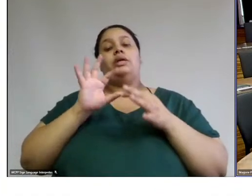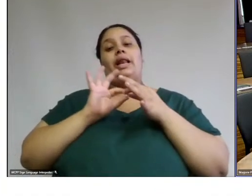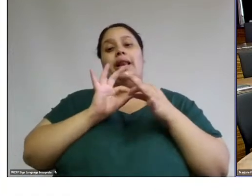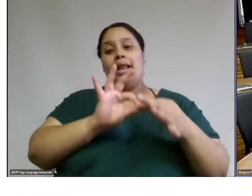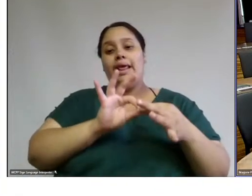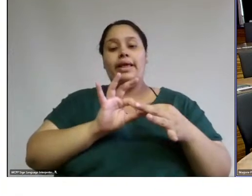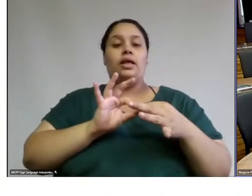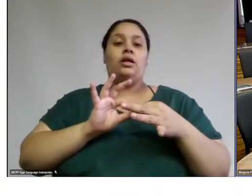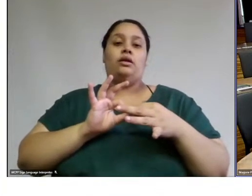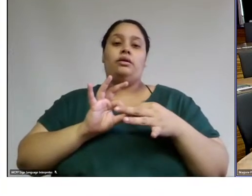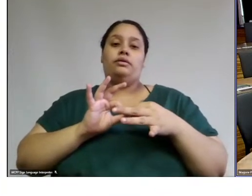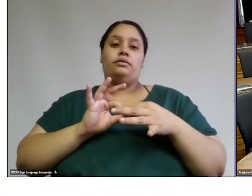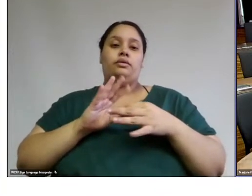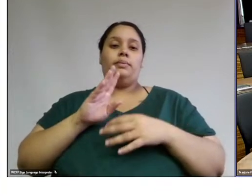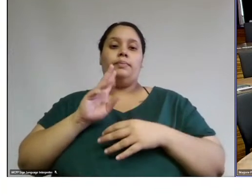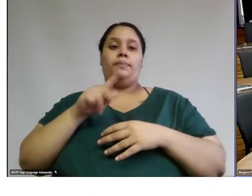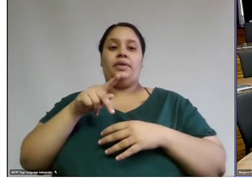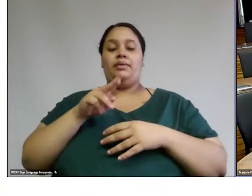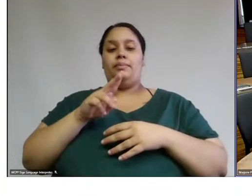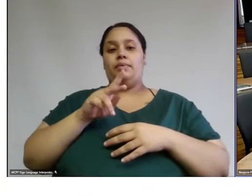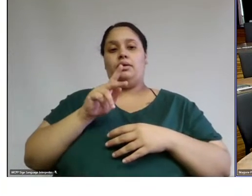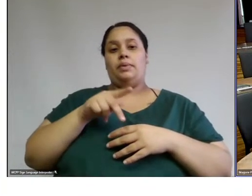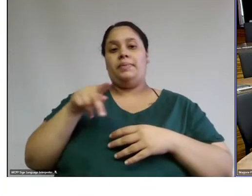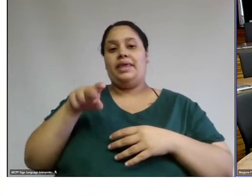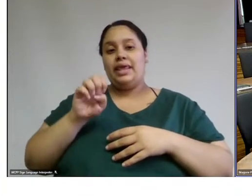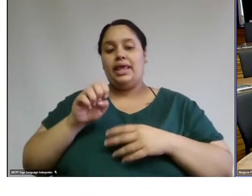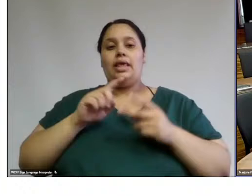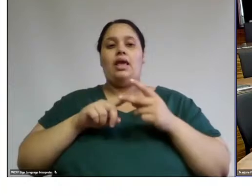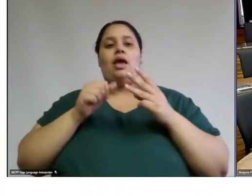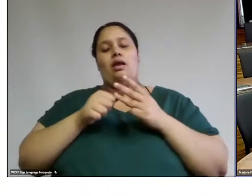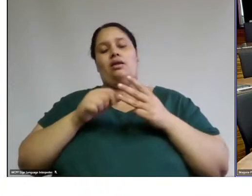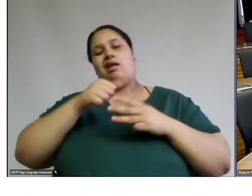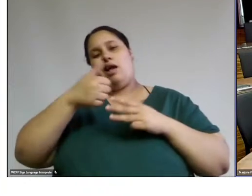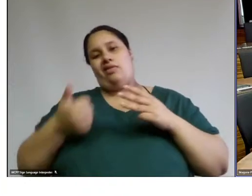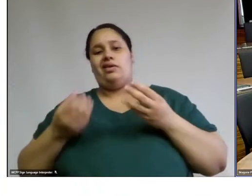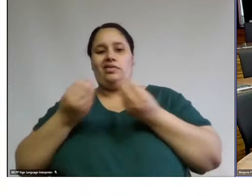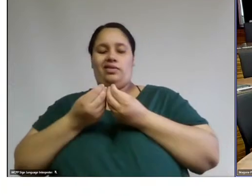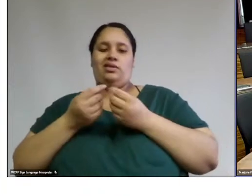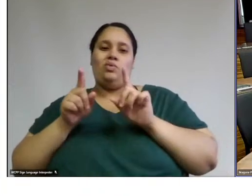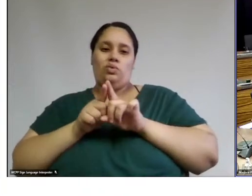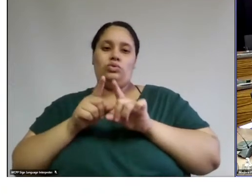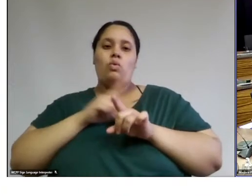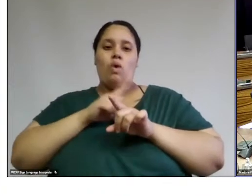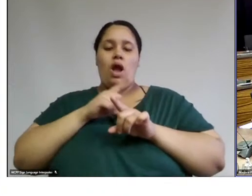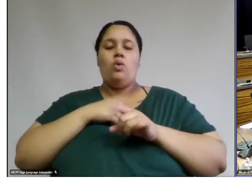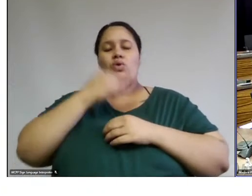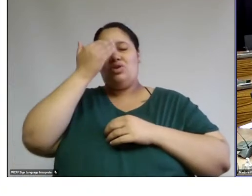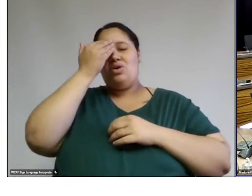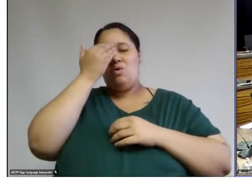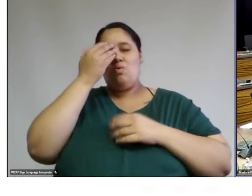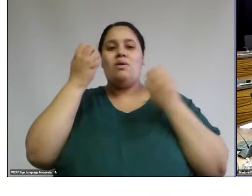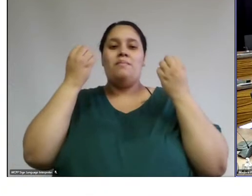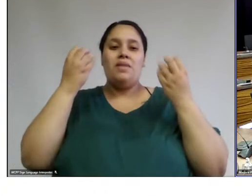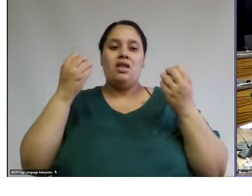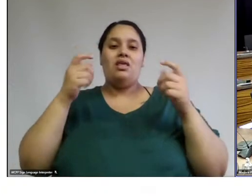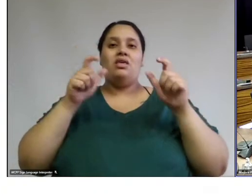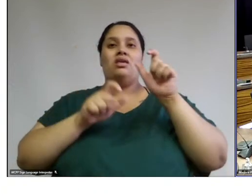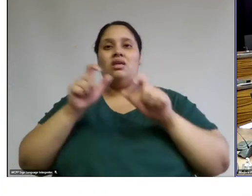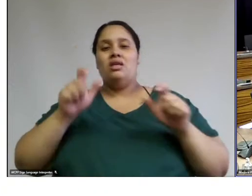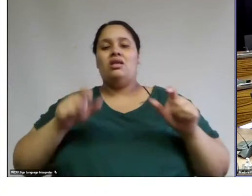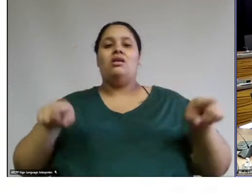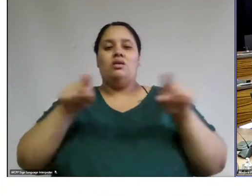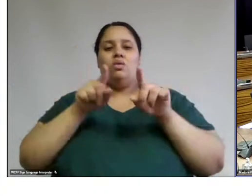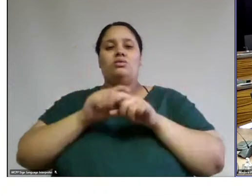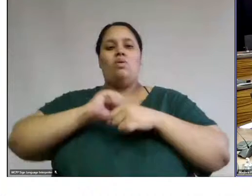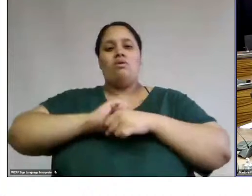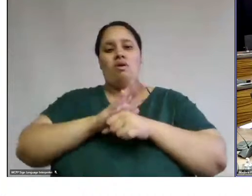particular PPEs and the top-ups around that as well, because we recognize the fact that the pandemic is not over yet, and